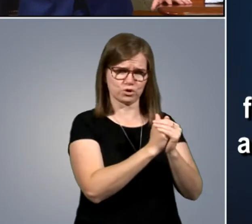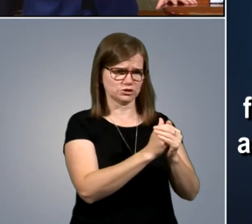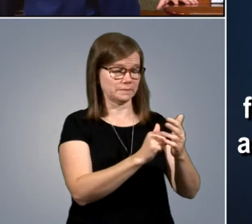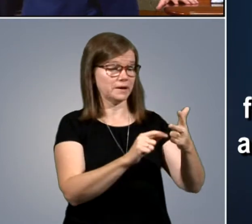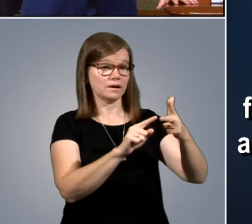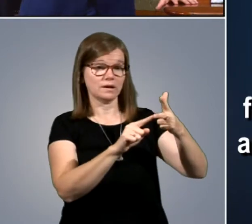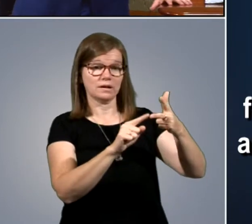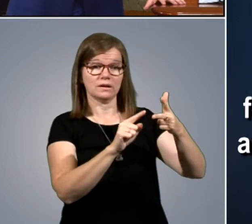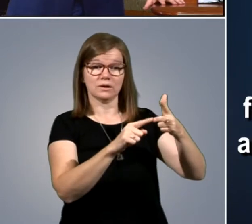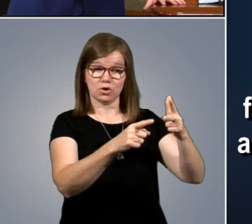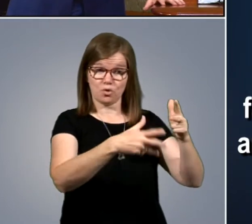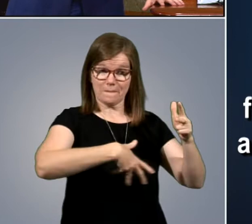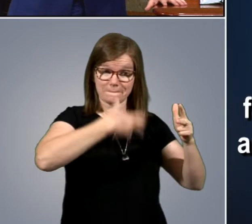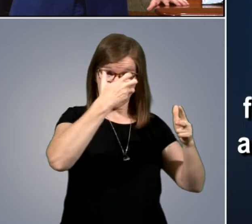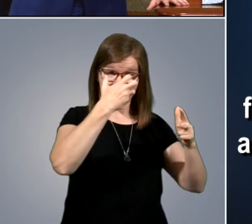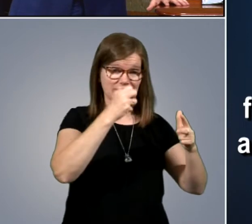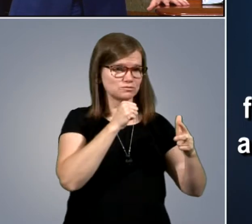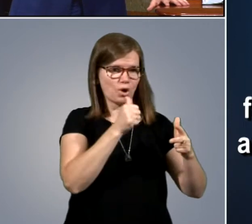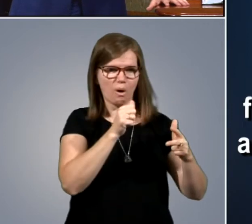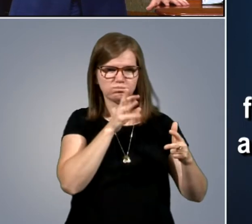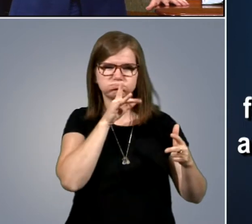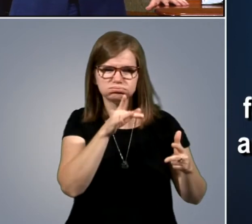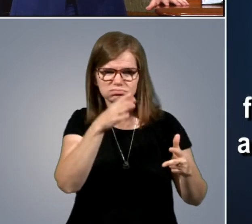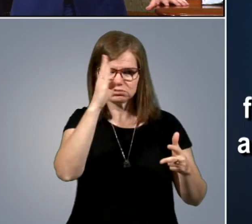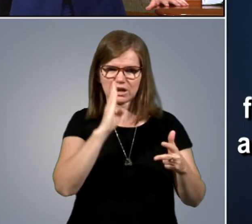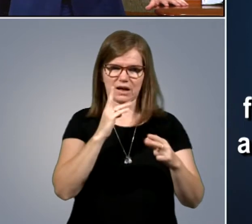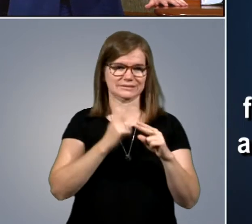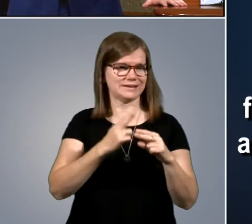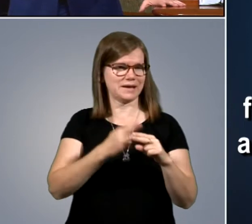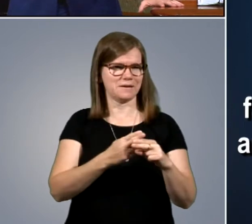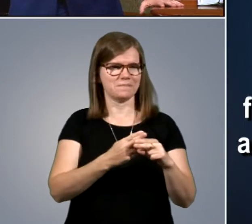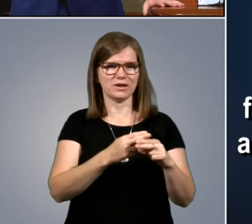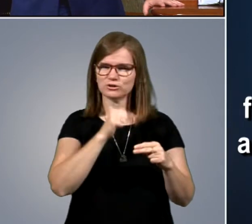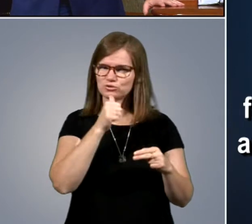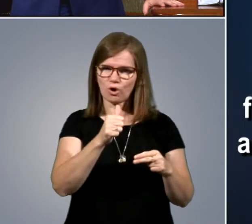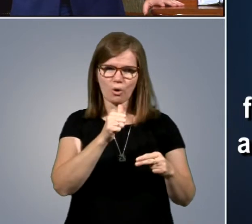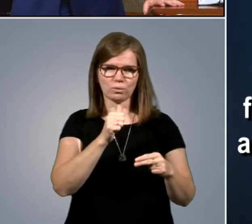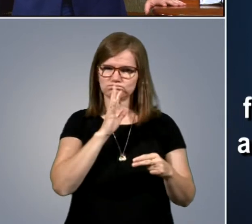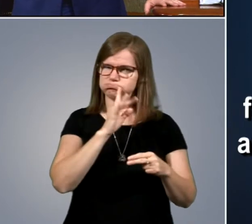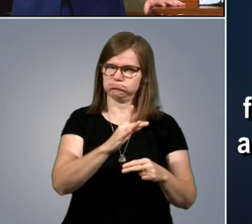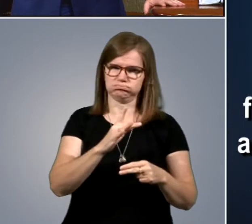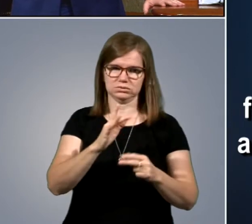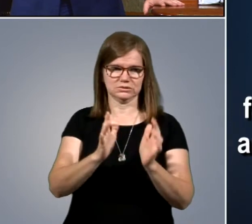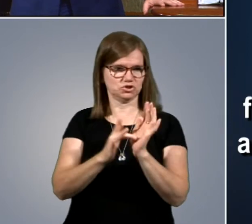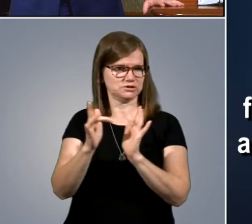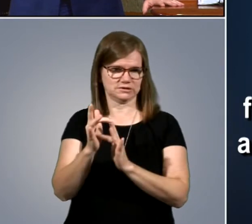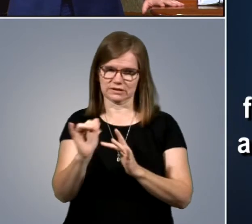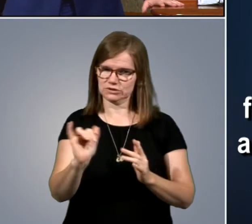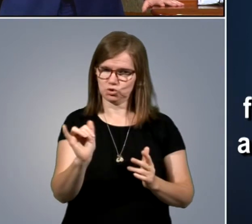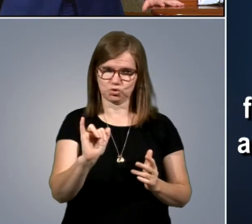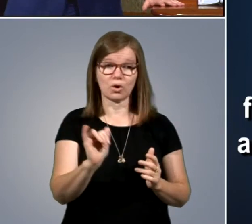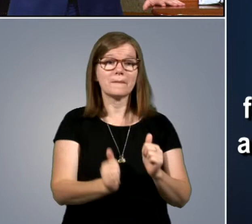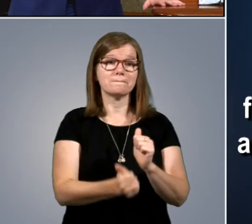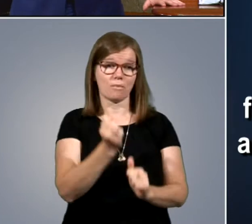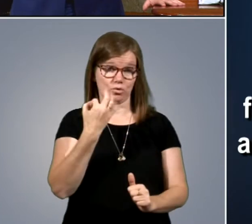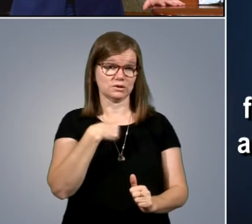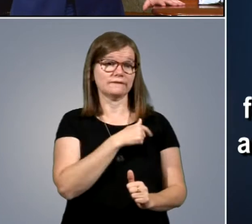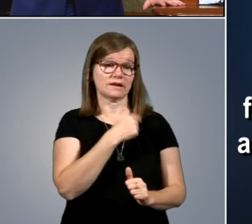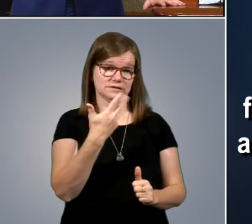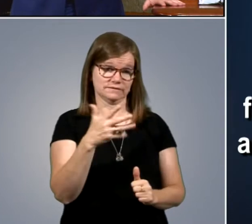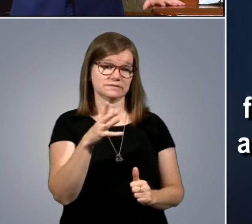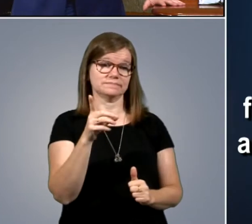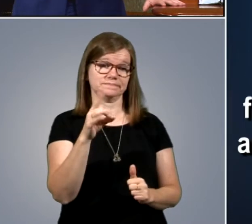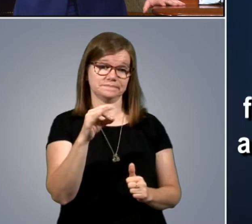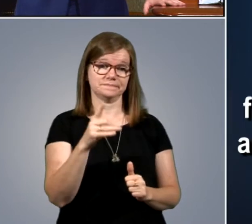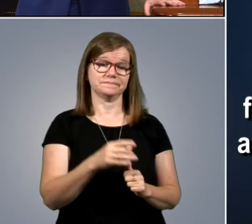mad, don't say God's name. And don't say the name of his son, Jesus. Most all of us have done that.